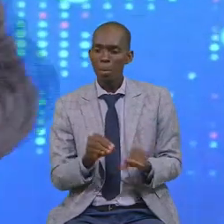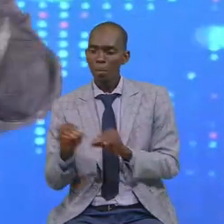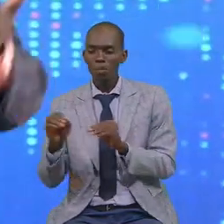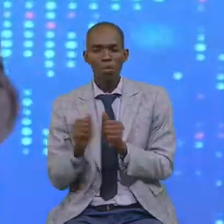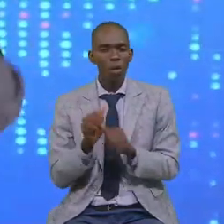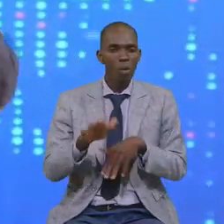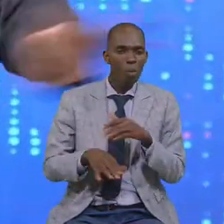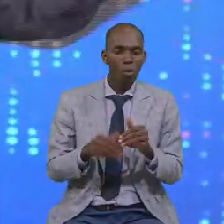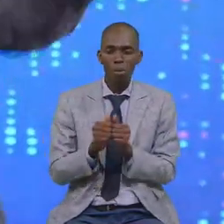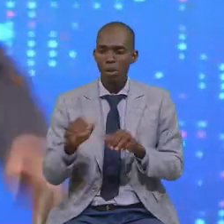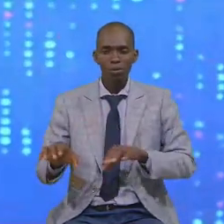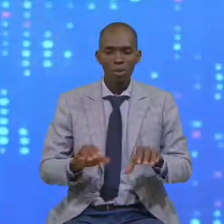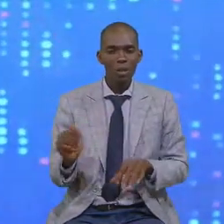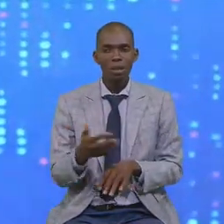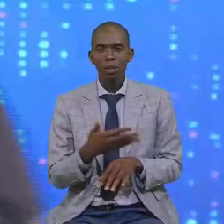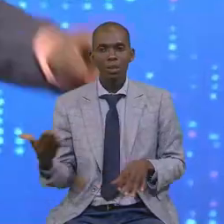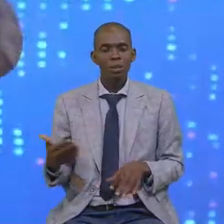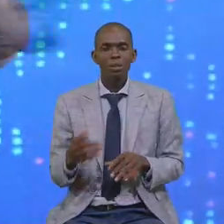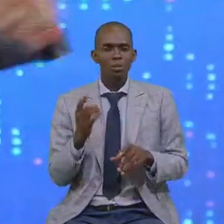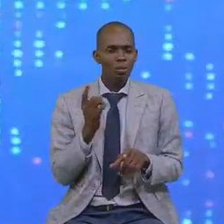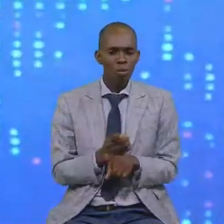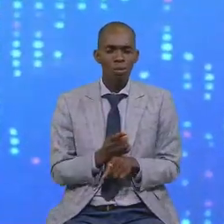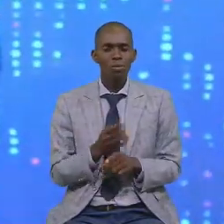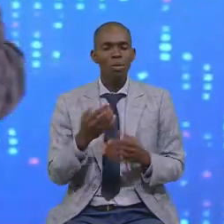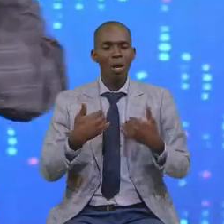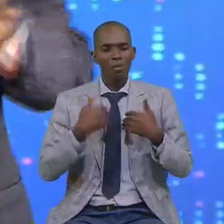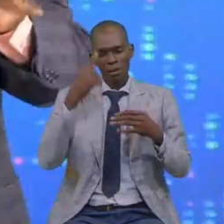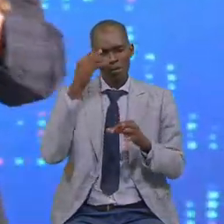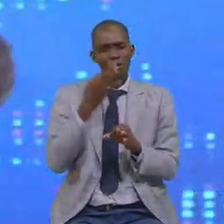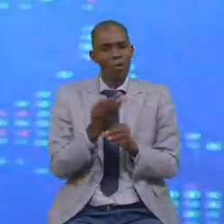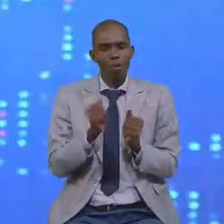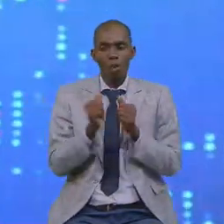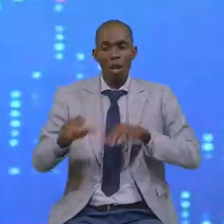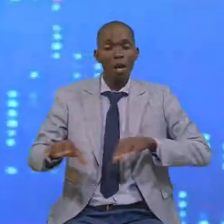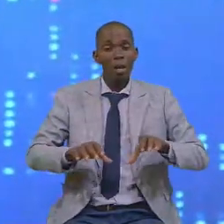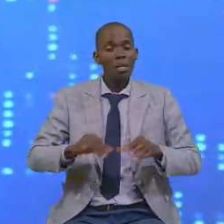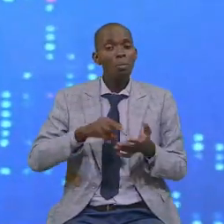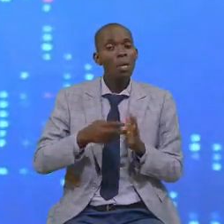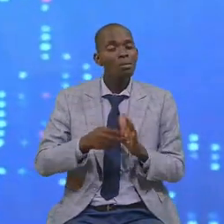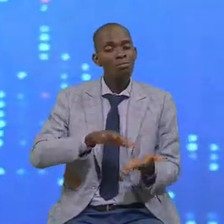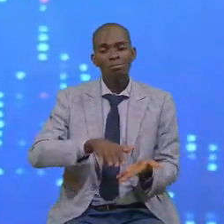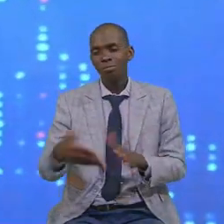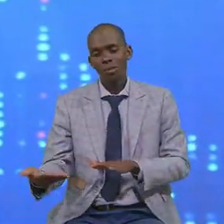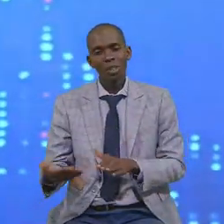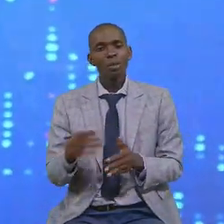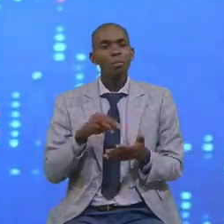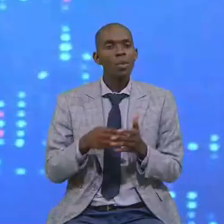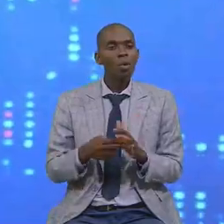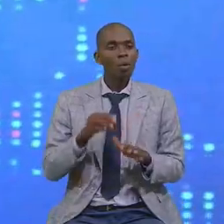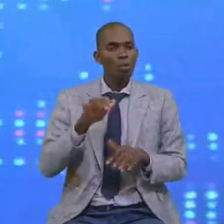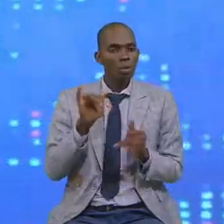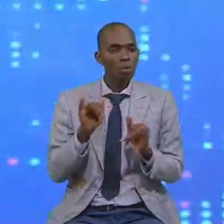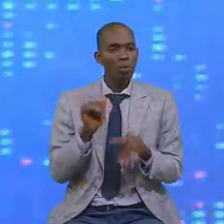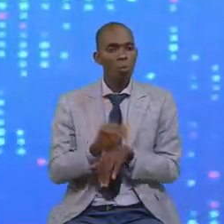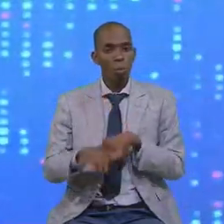without acting, faith without action is dead. It says, and walk therein, and ye shall